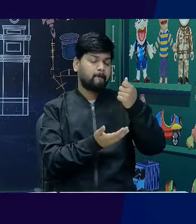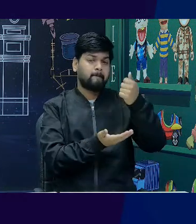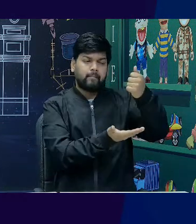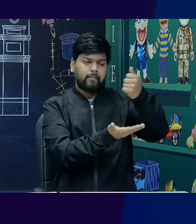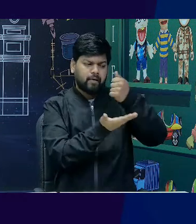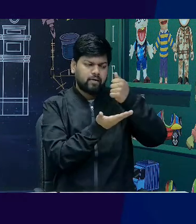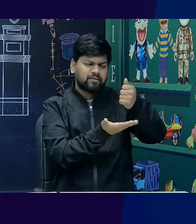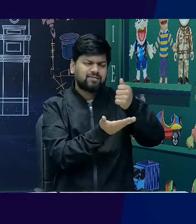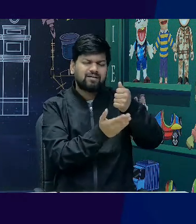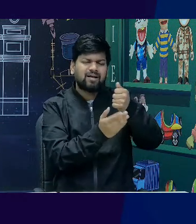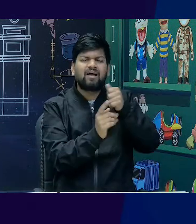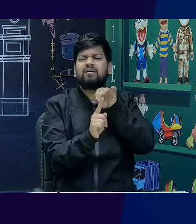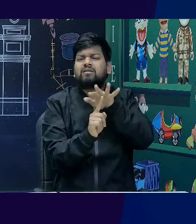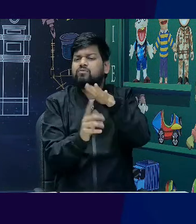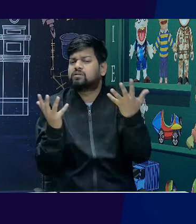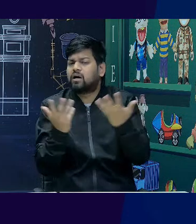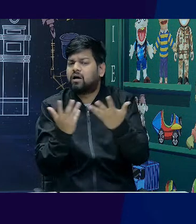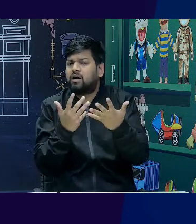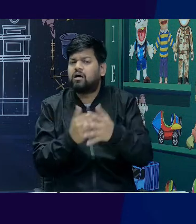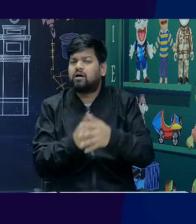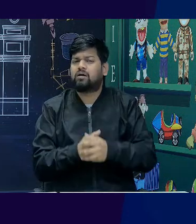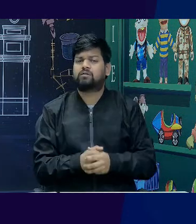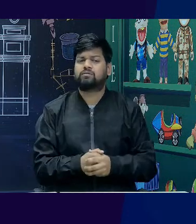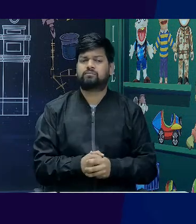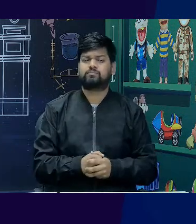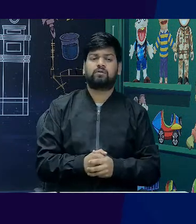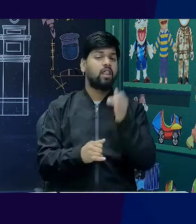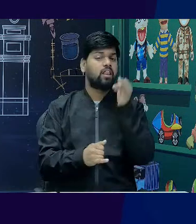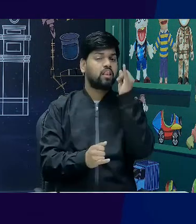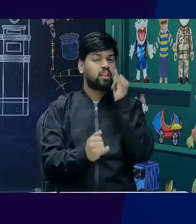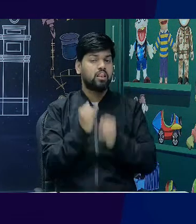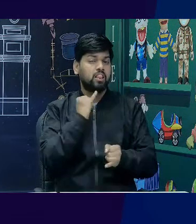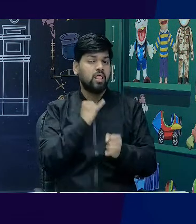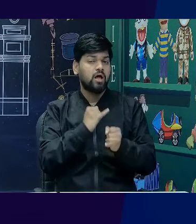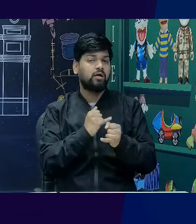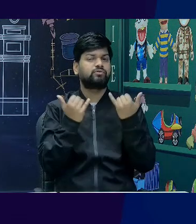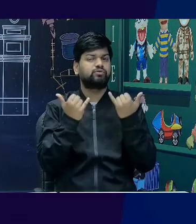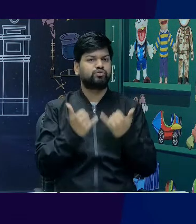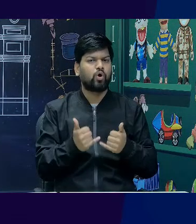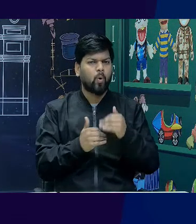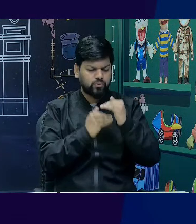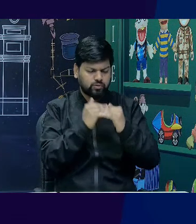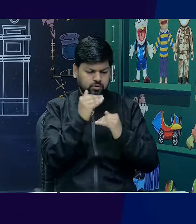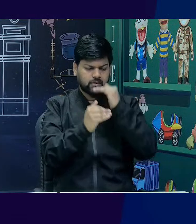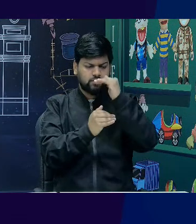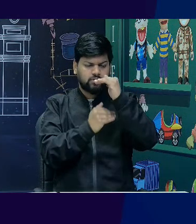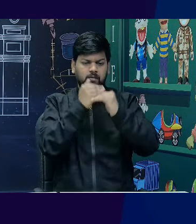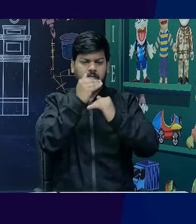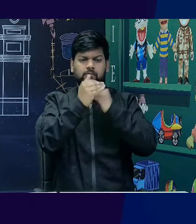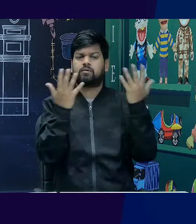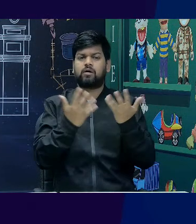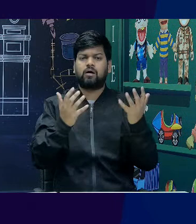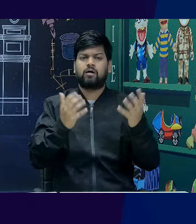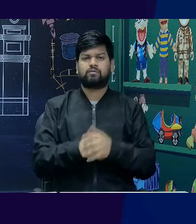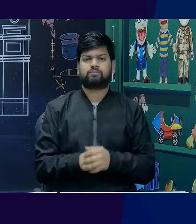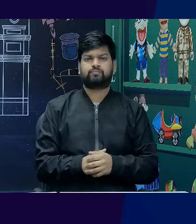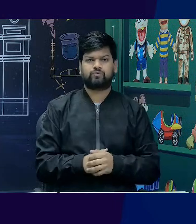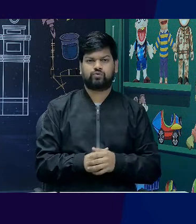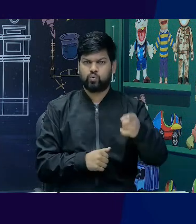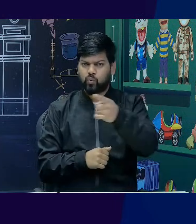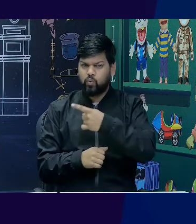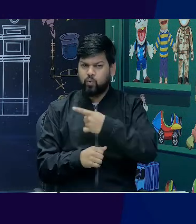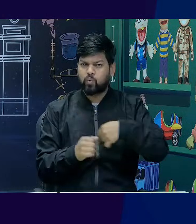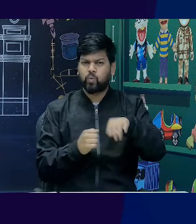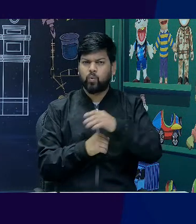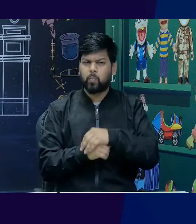And fourthly, we will look at some of the current developments. To begin with, there are some new terms that we learn in